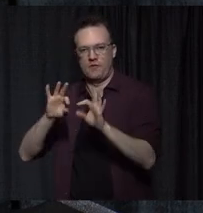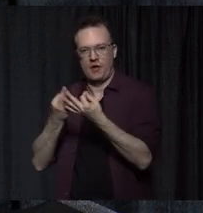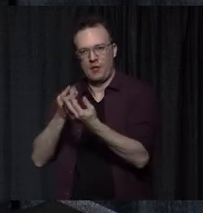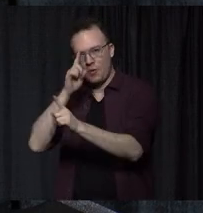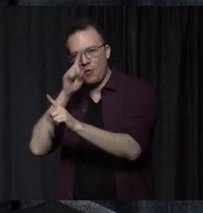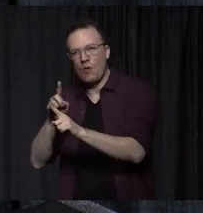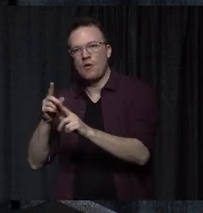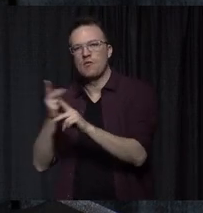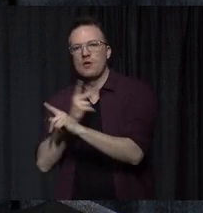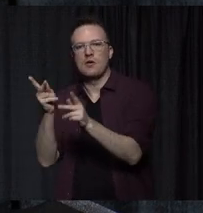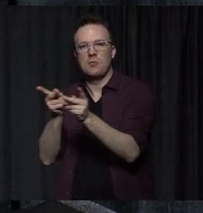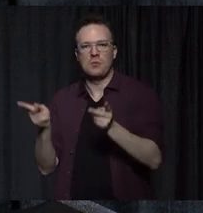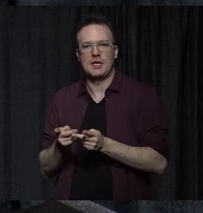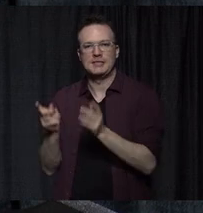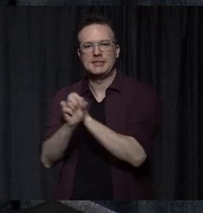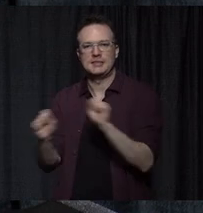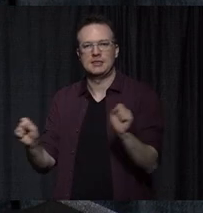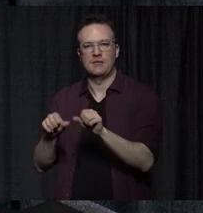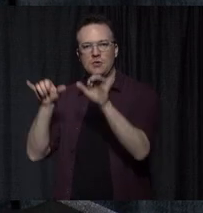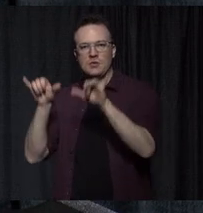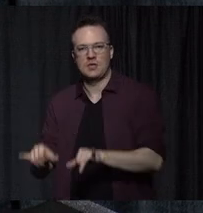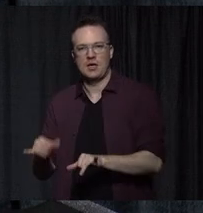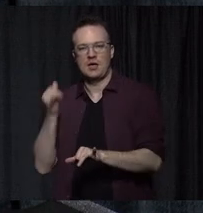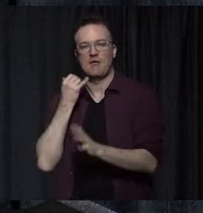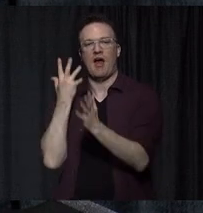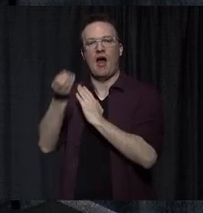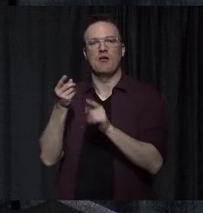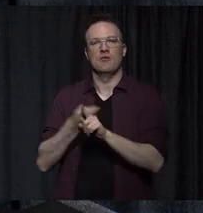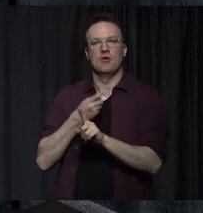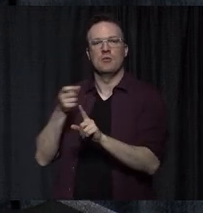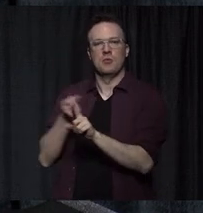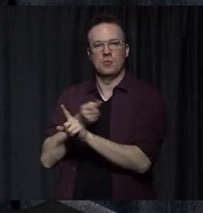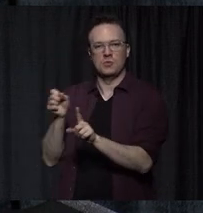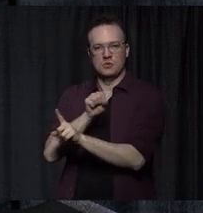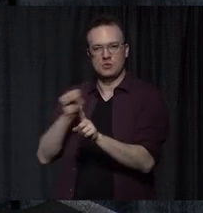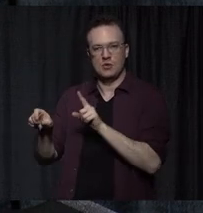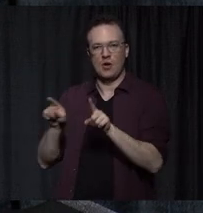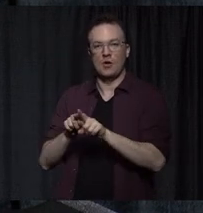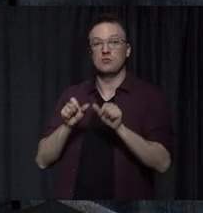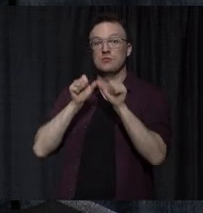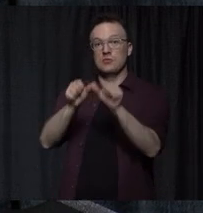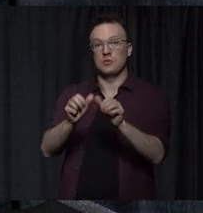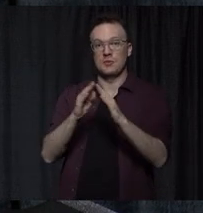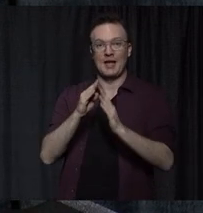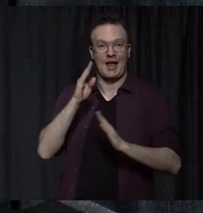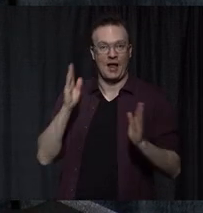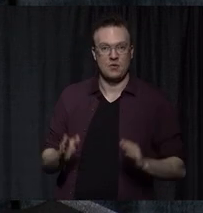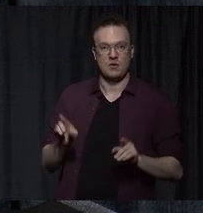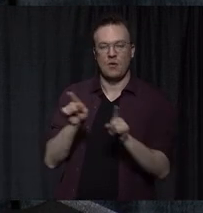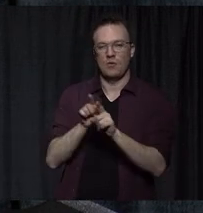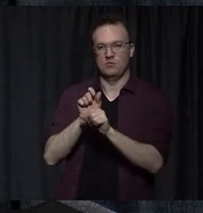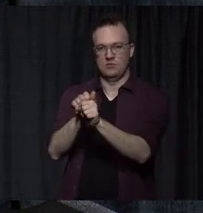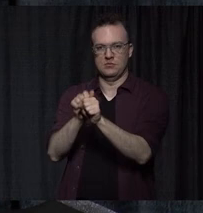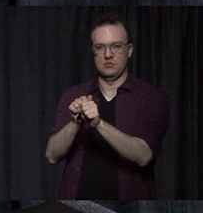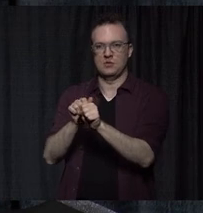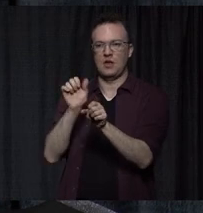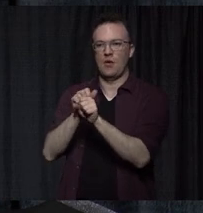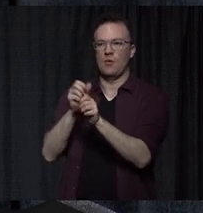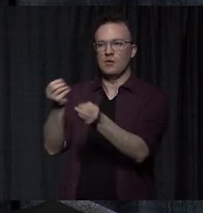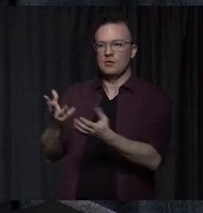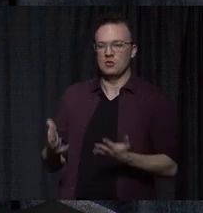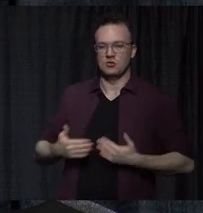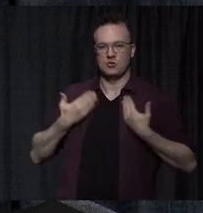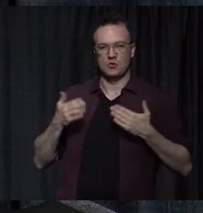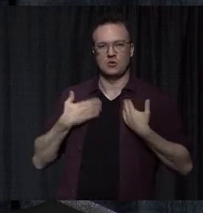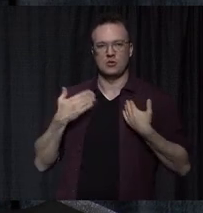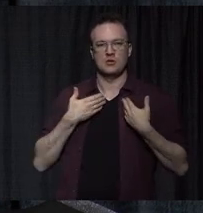find shelter and safety from abuse, as well as permanent housing and employment. This work gave me joy. I